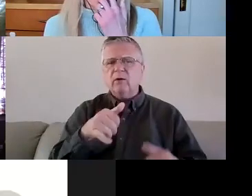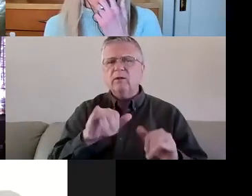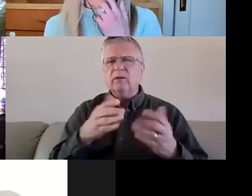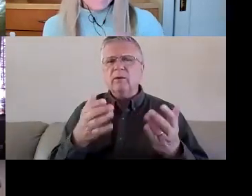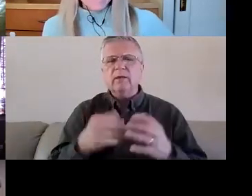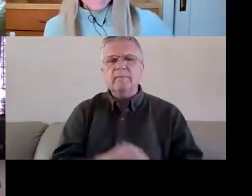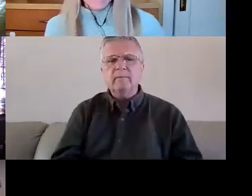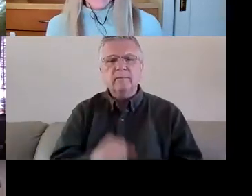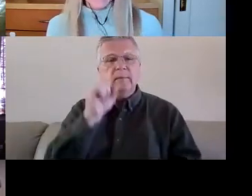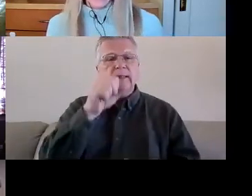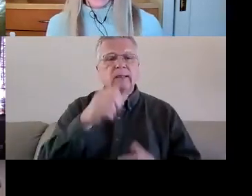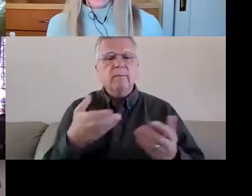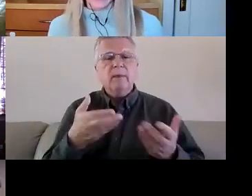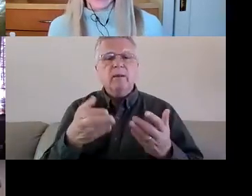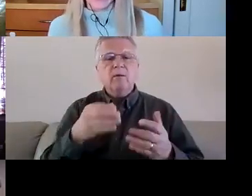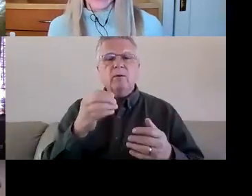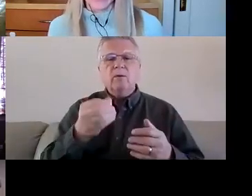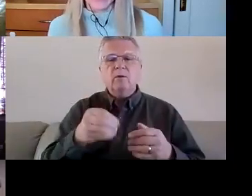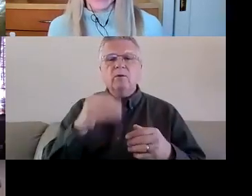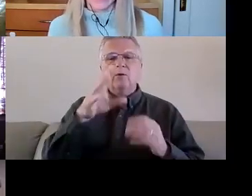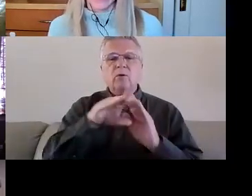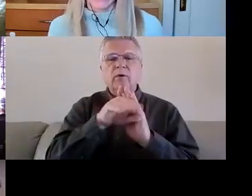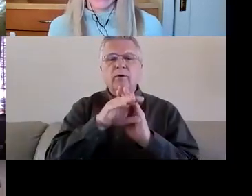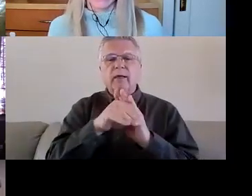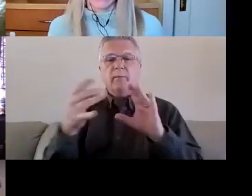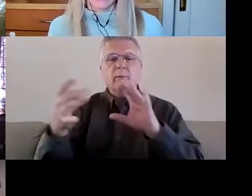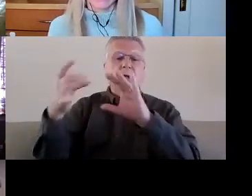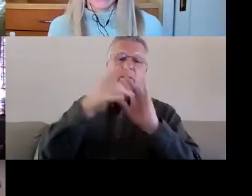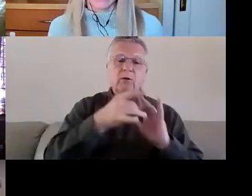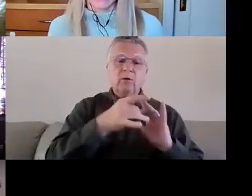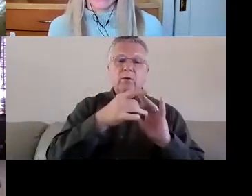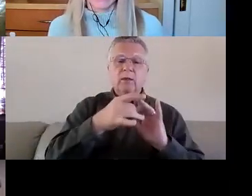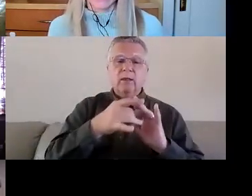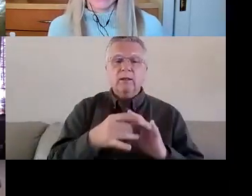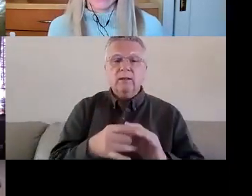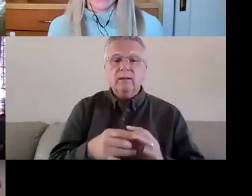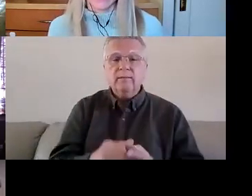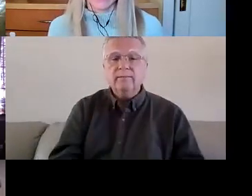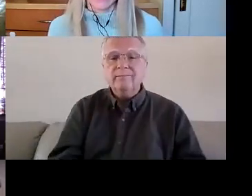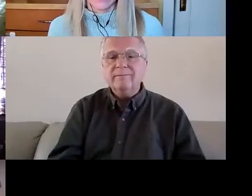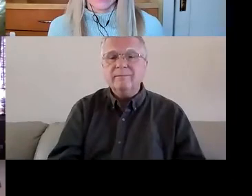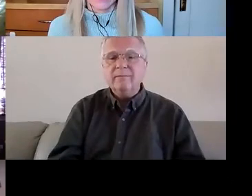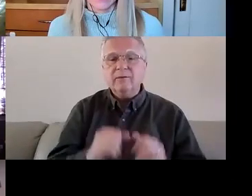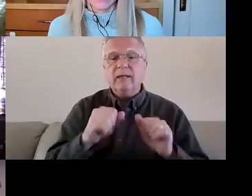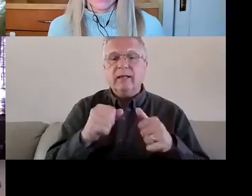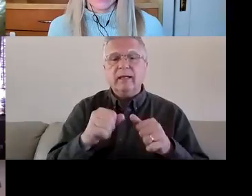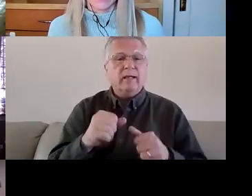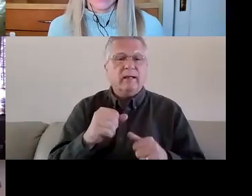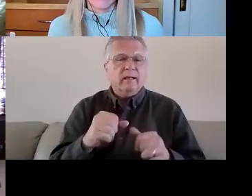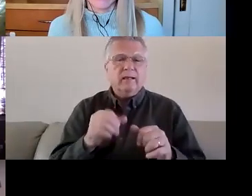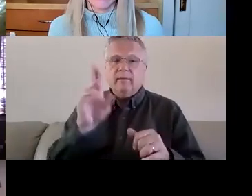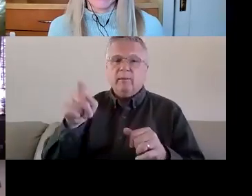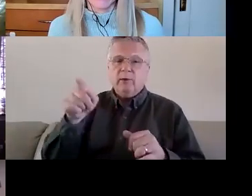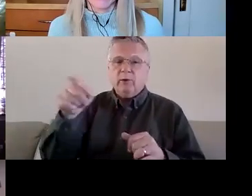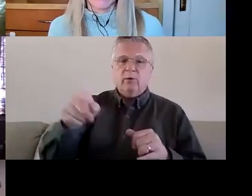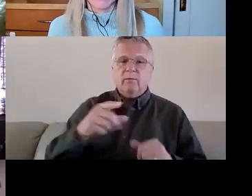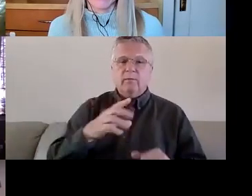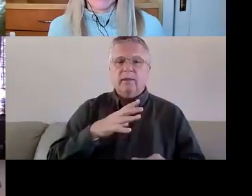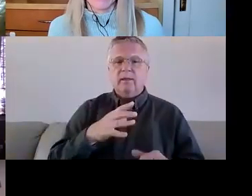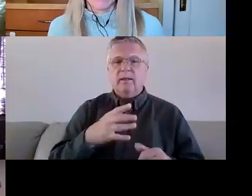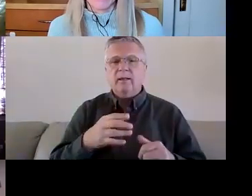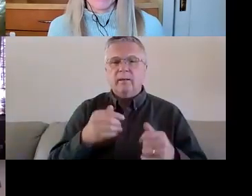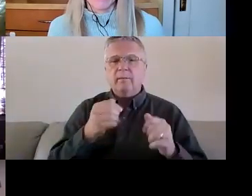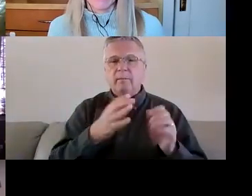here. Would you like to turn on your camera and join us? You can. You don't have to turn your camera if you don't want to. No, I'm happy to. Speakers